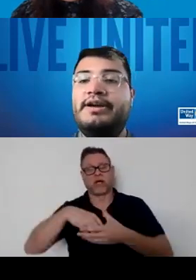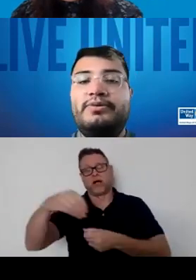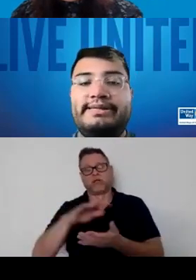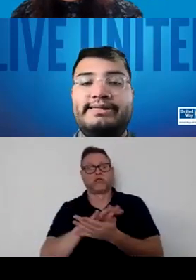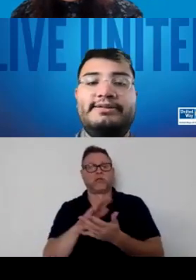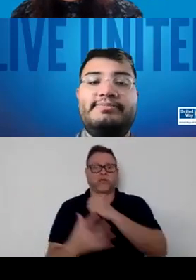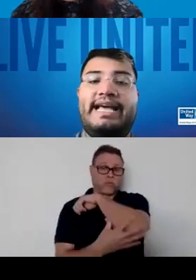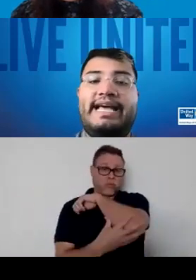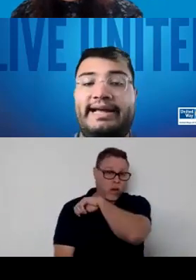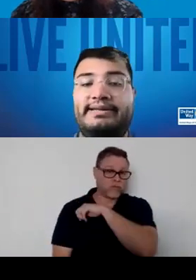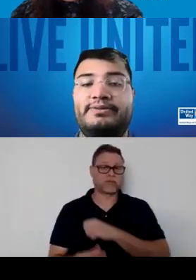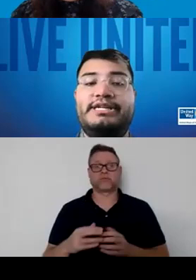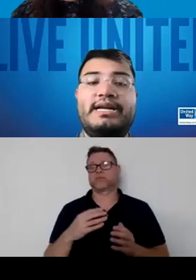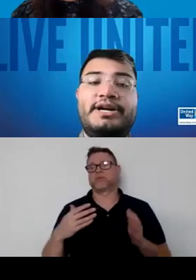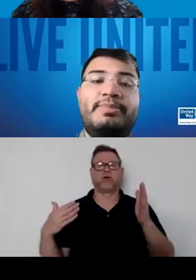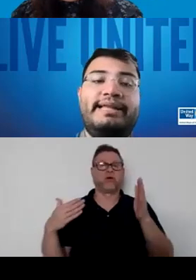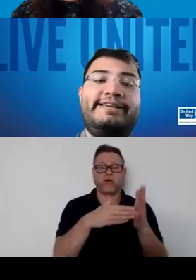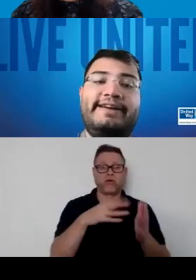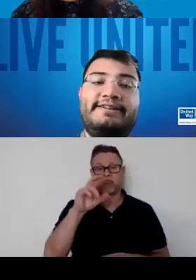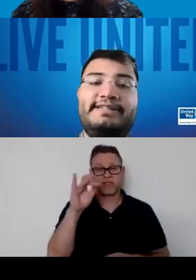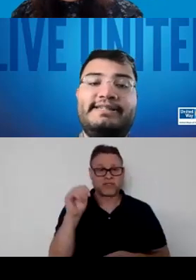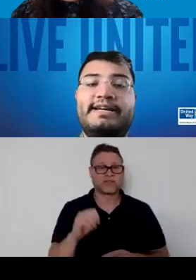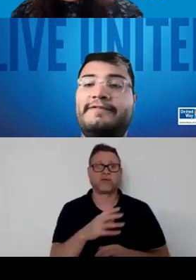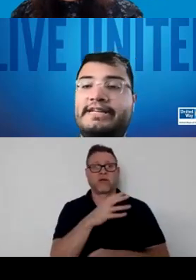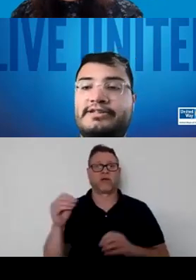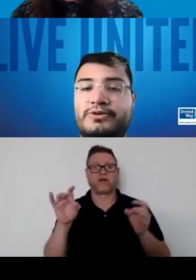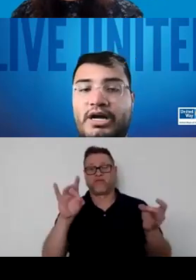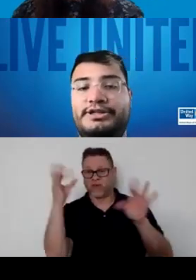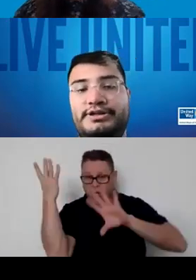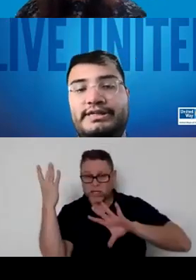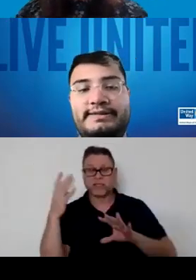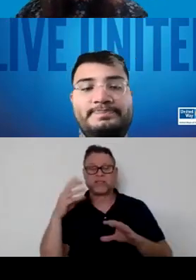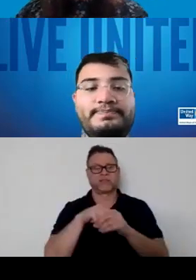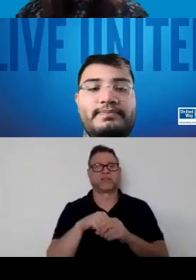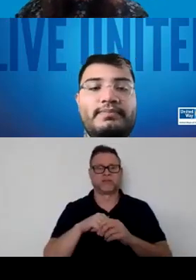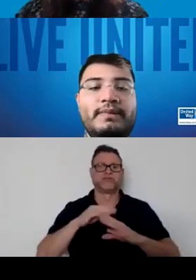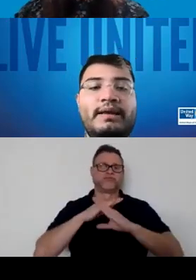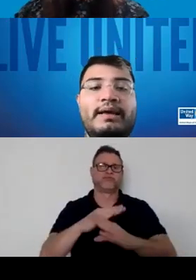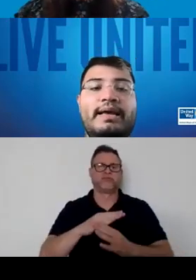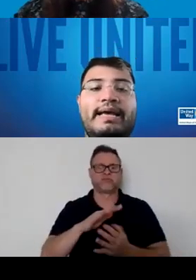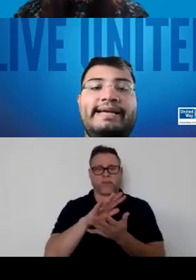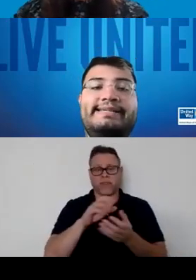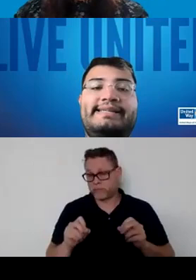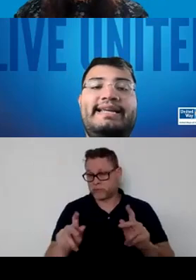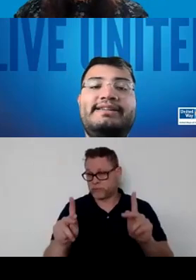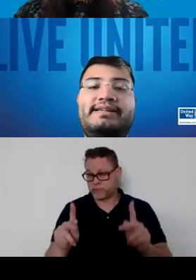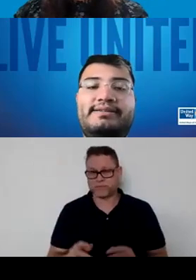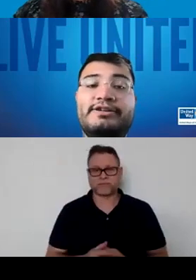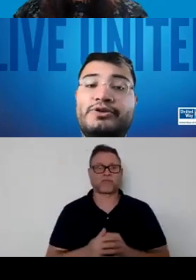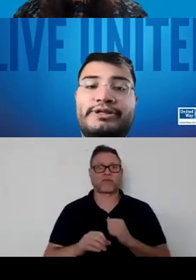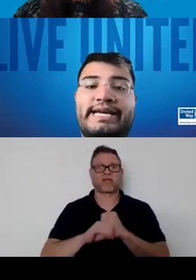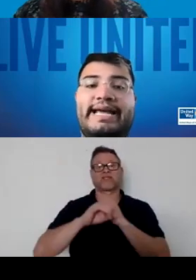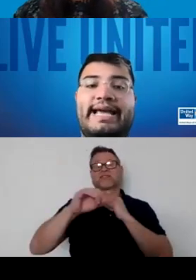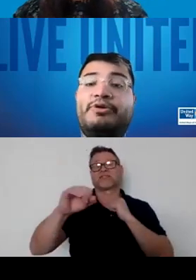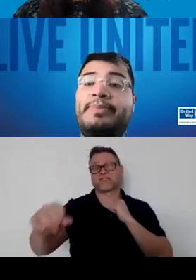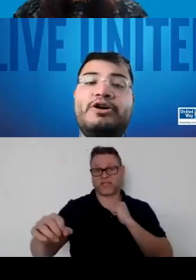poverty, racism, and violence, which can undermine the effectiveness of in-school opportunities. Extending the